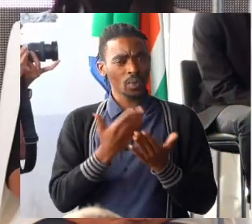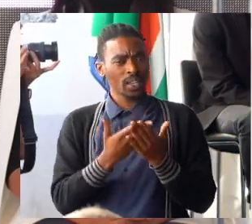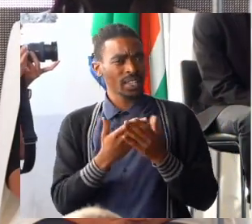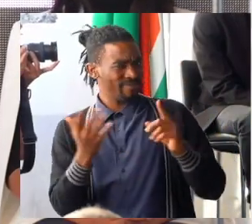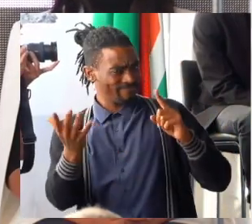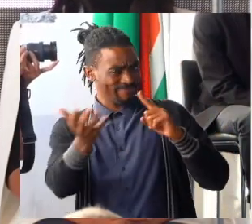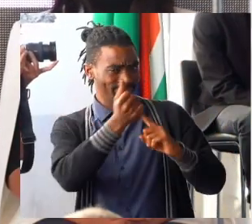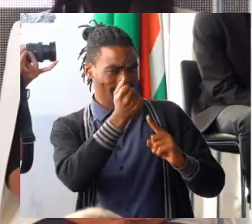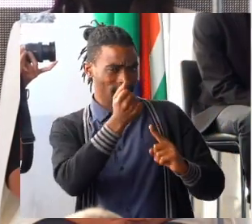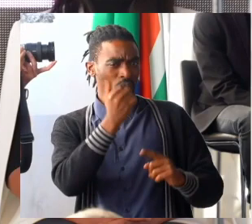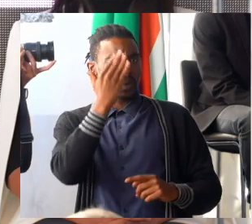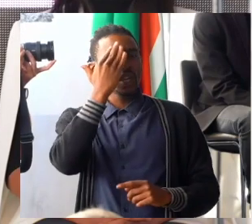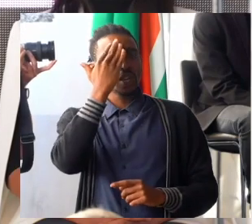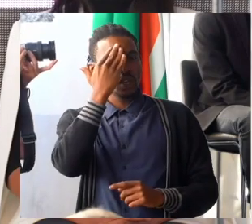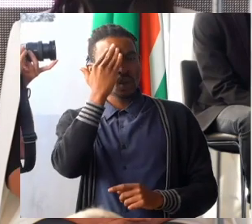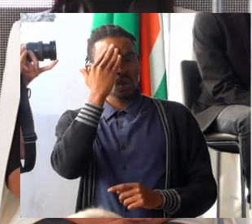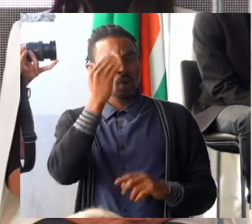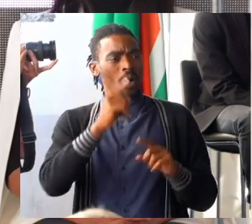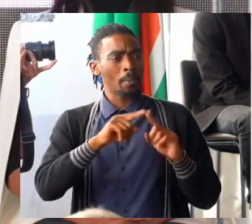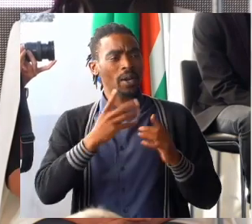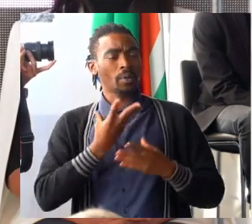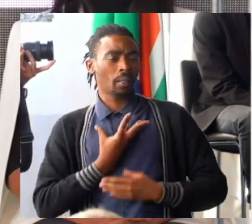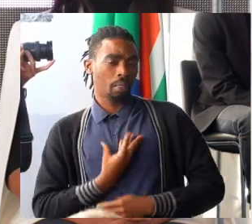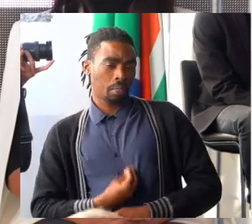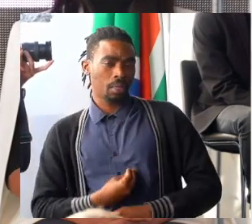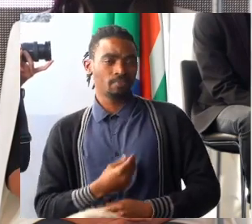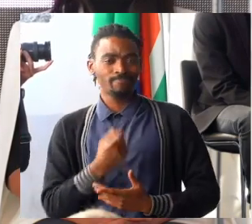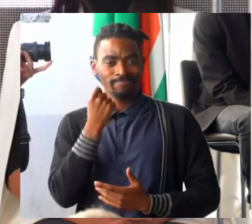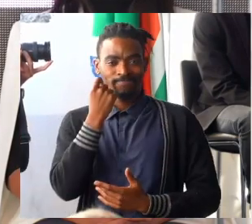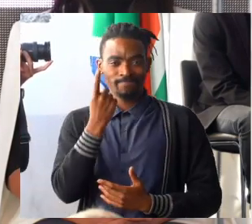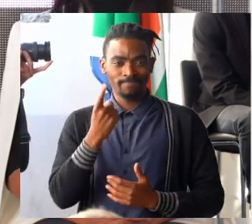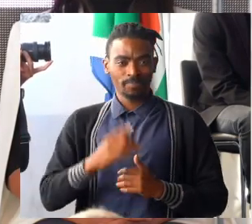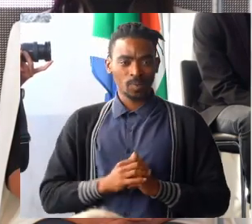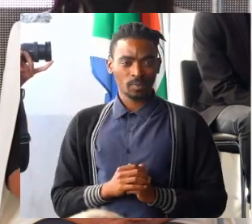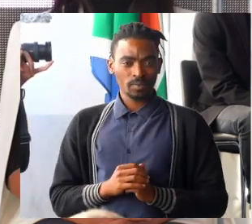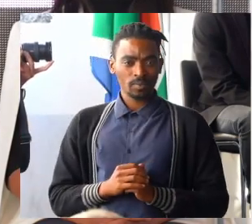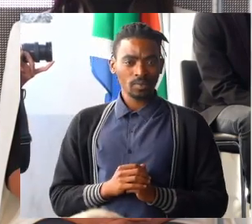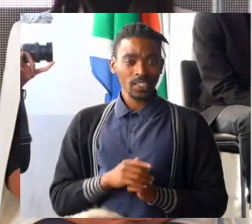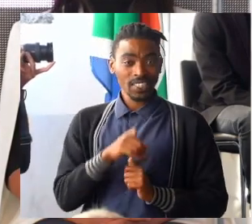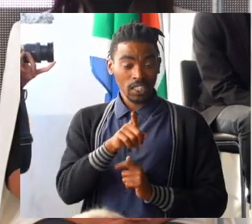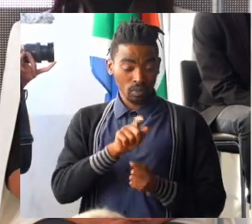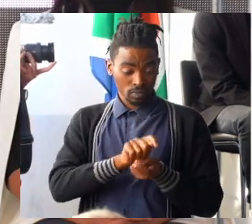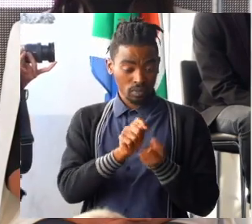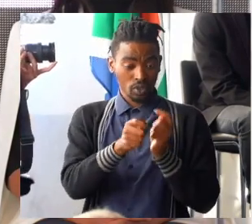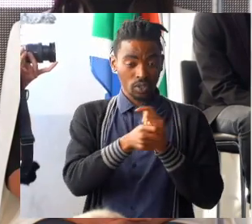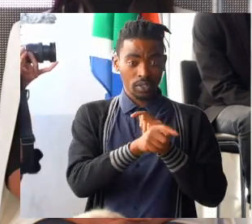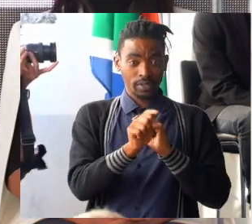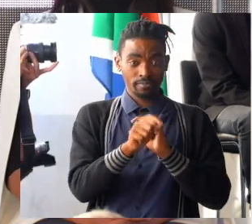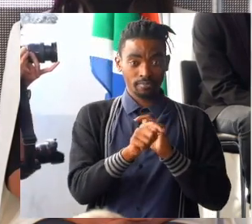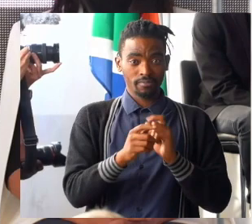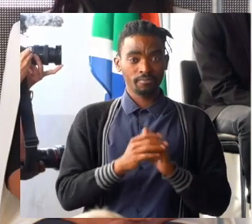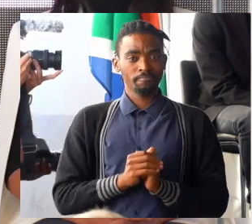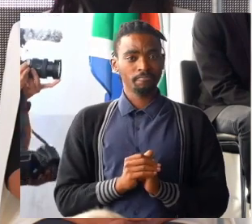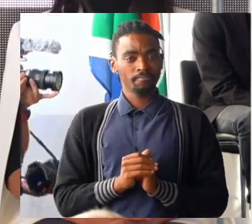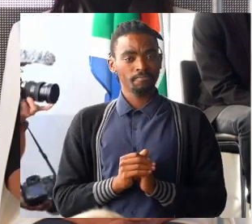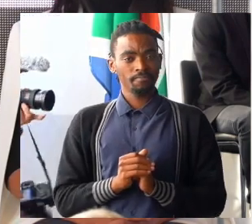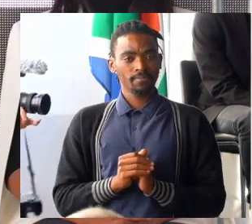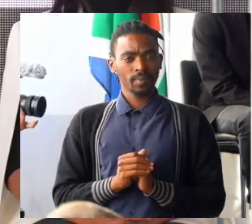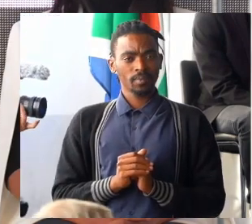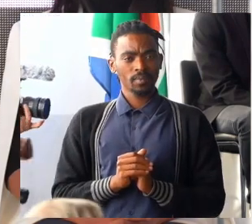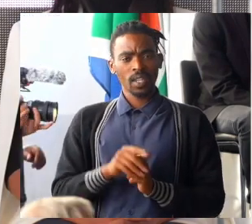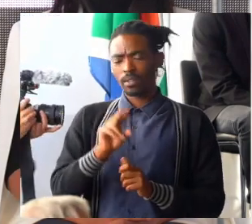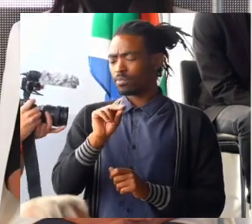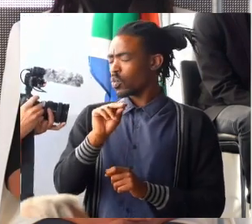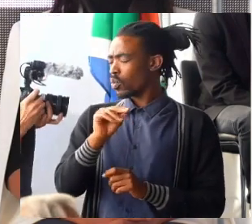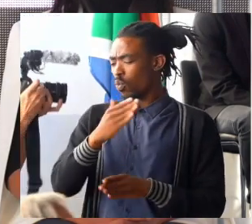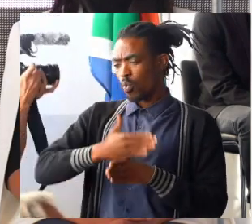We know it. We are demotivated. Turning that around is not the work of